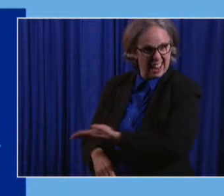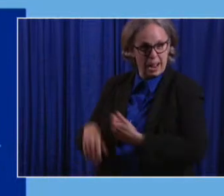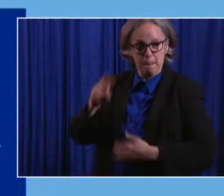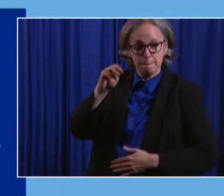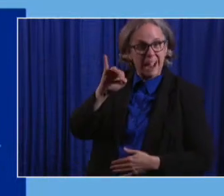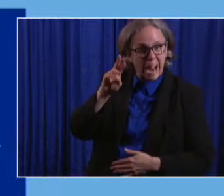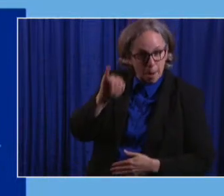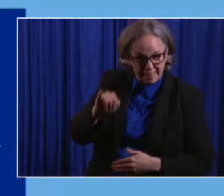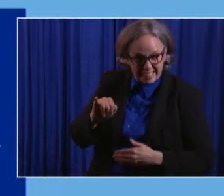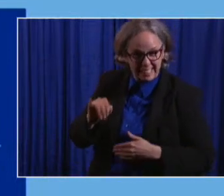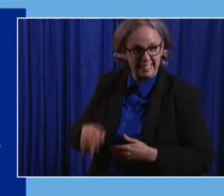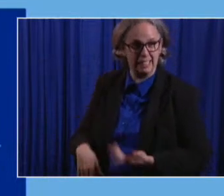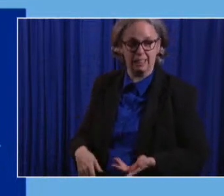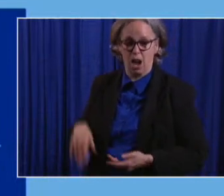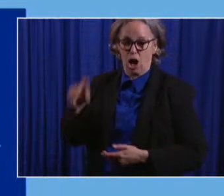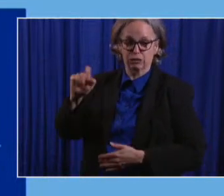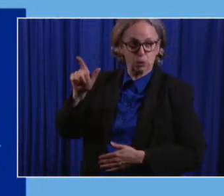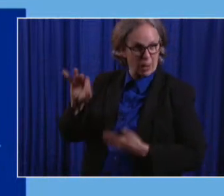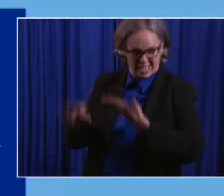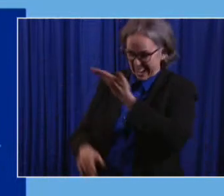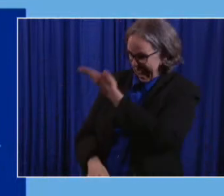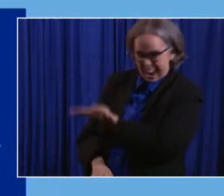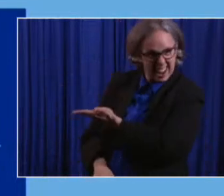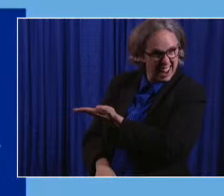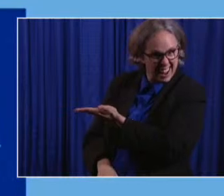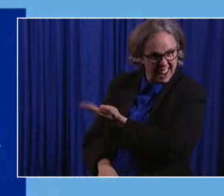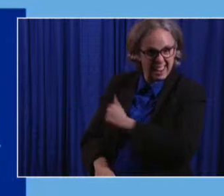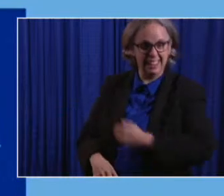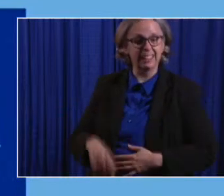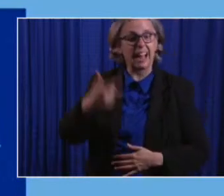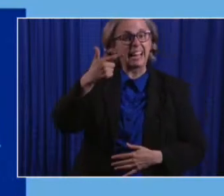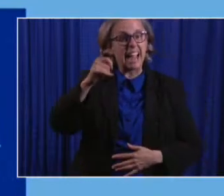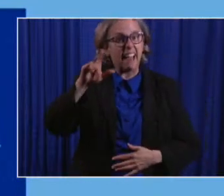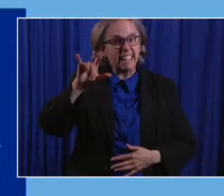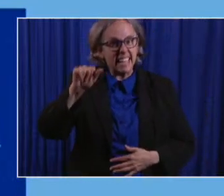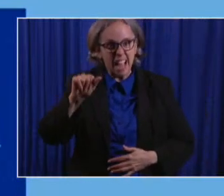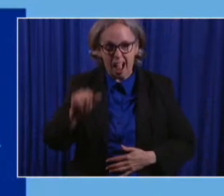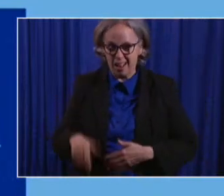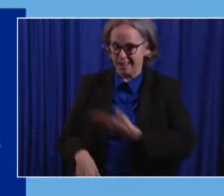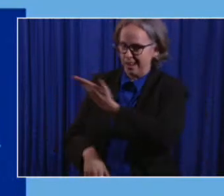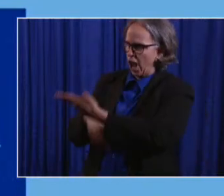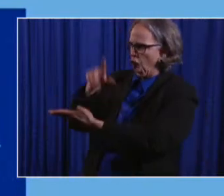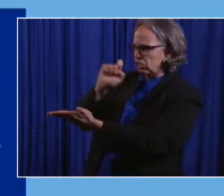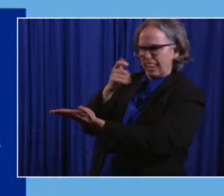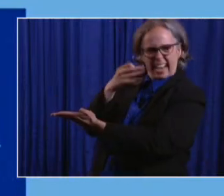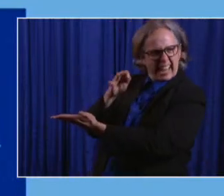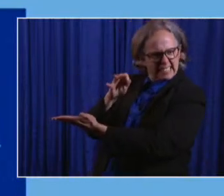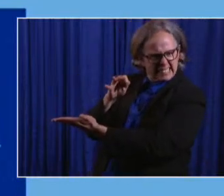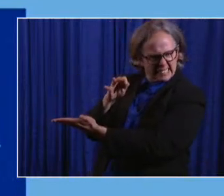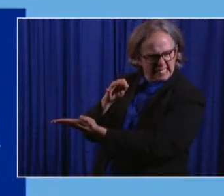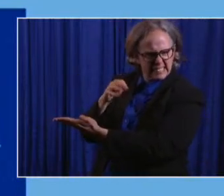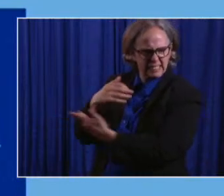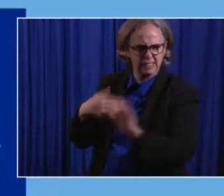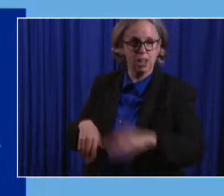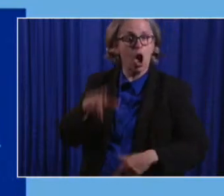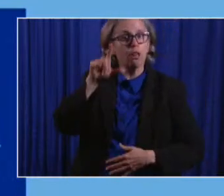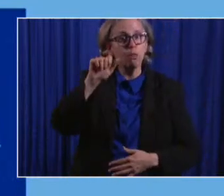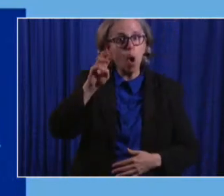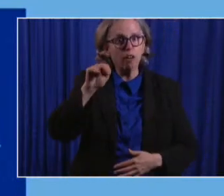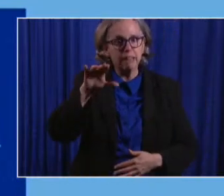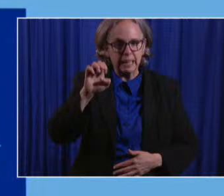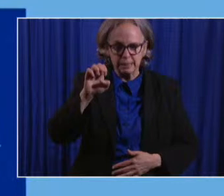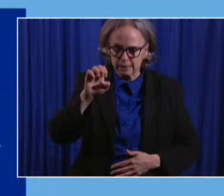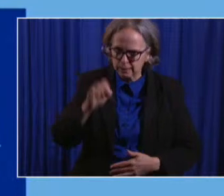129% increase. Gallia County, 119% increase. Lawrence County,